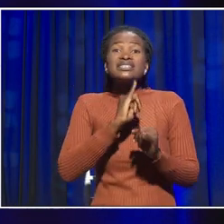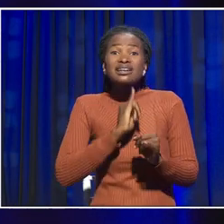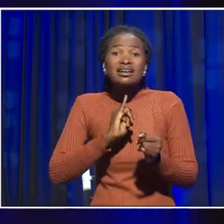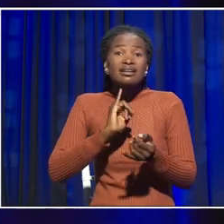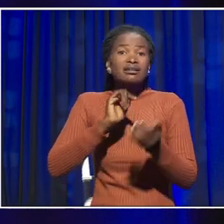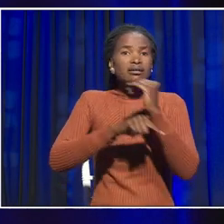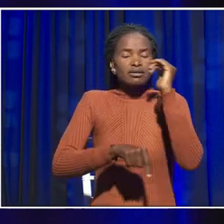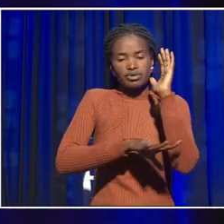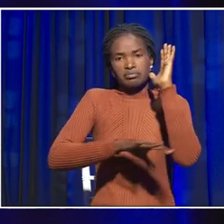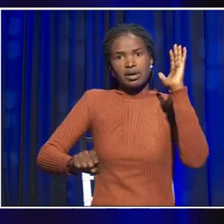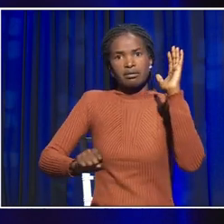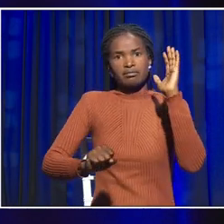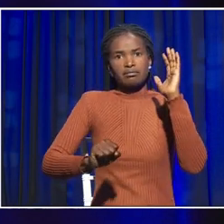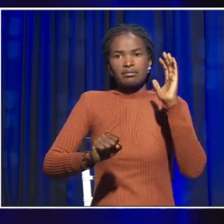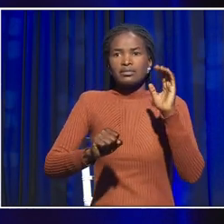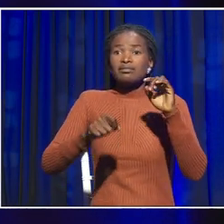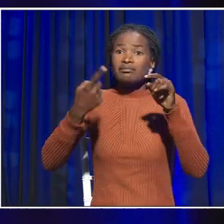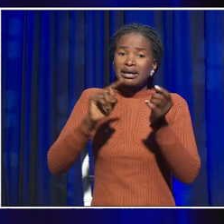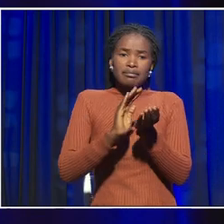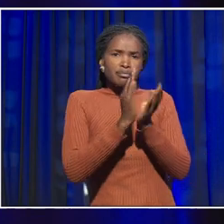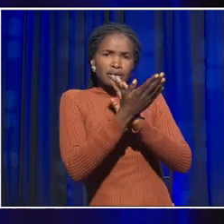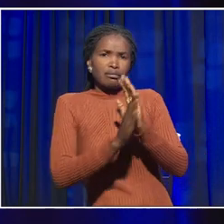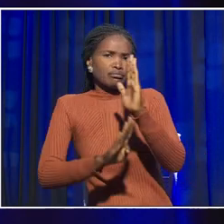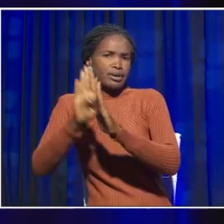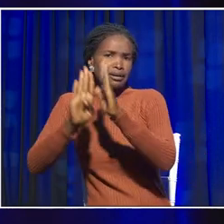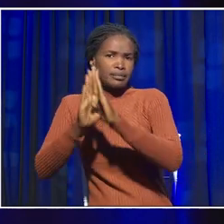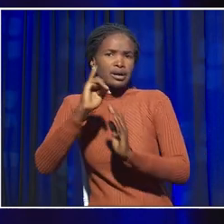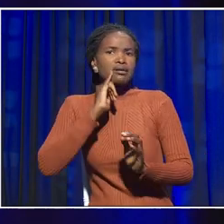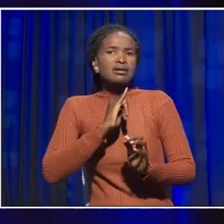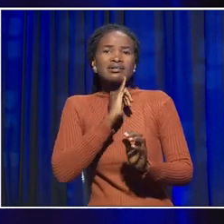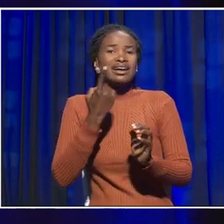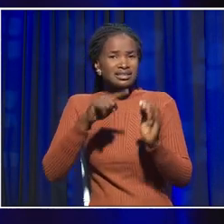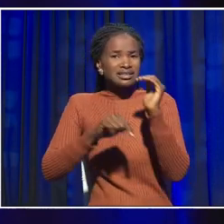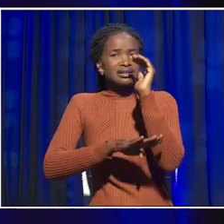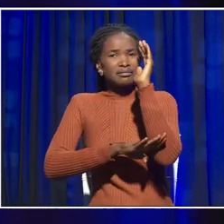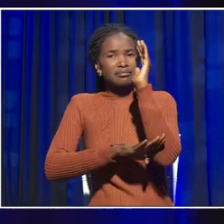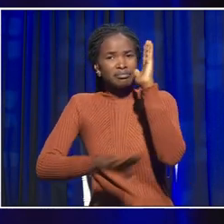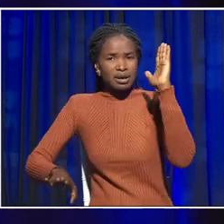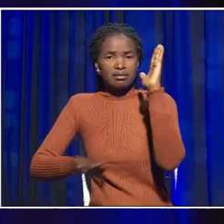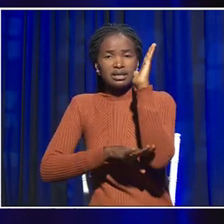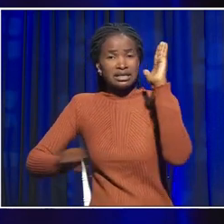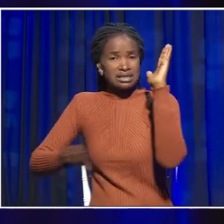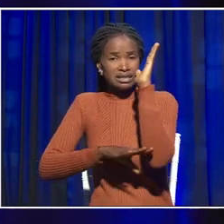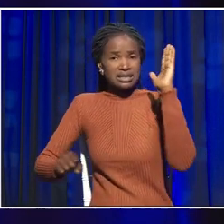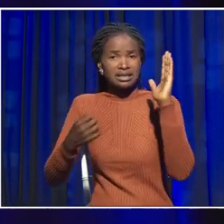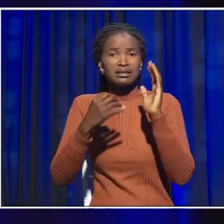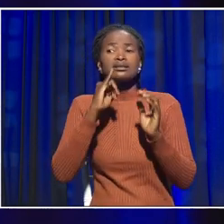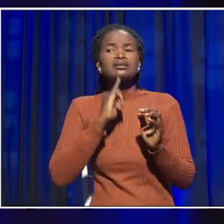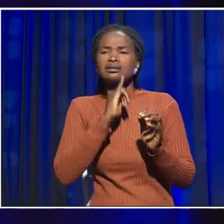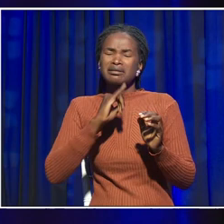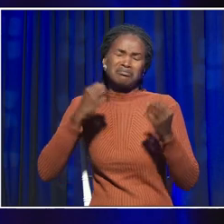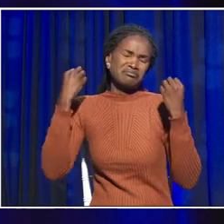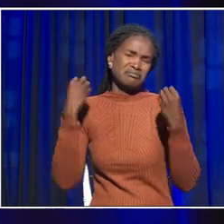I think we as Namibians need to think about this from a possibility point of view. And of